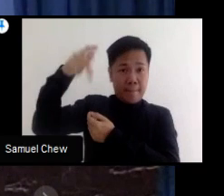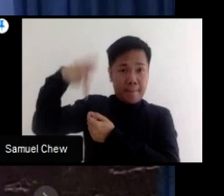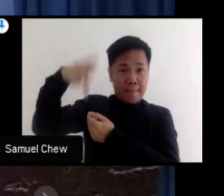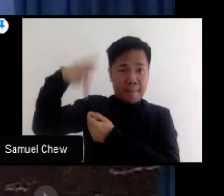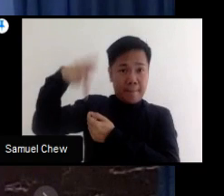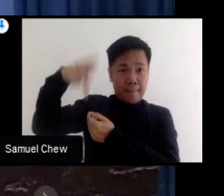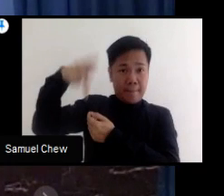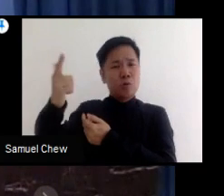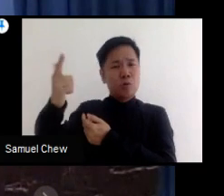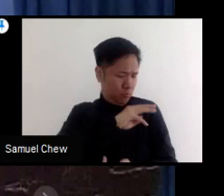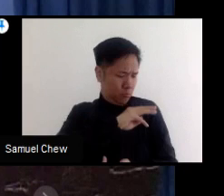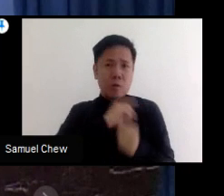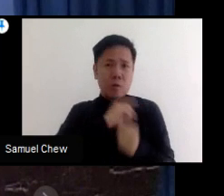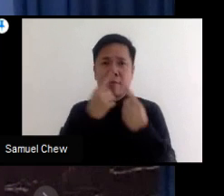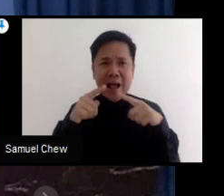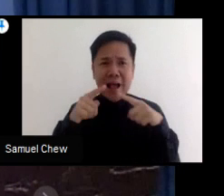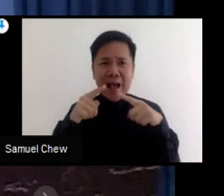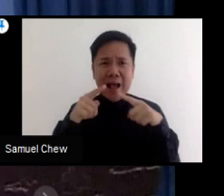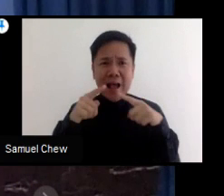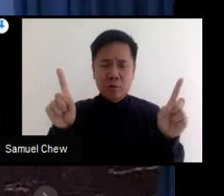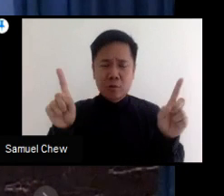not actually not